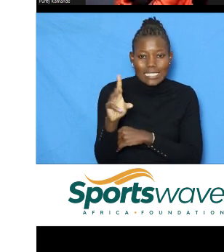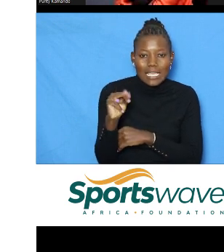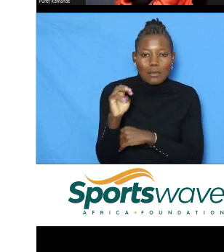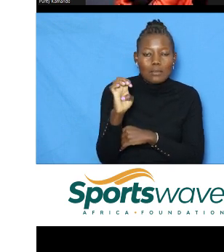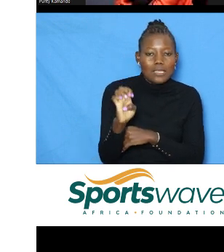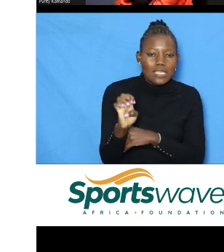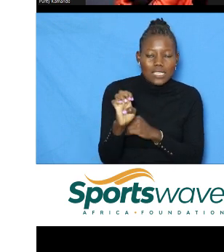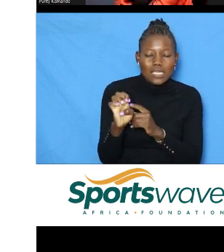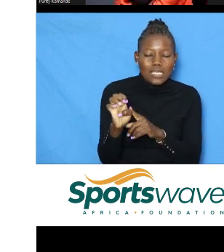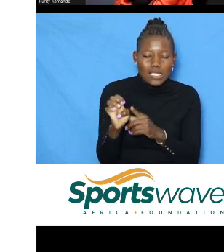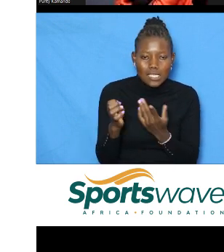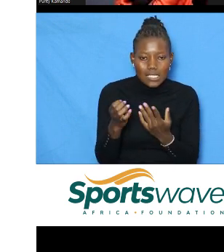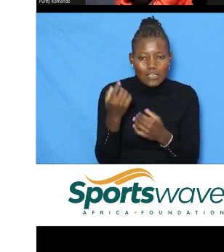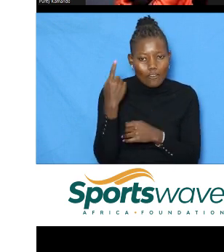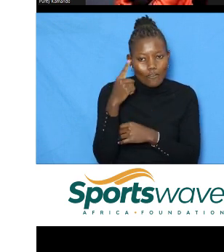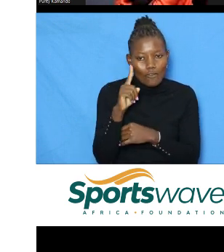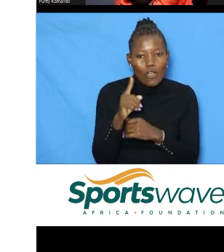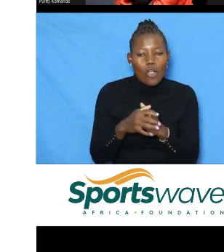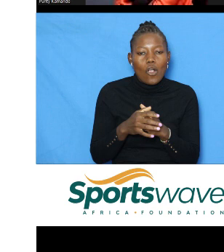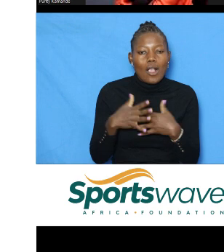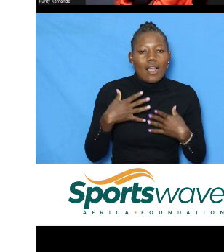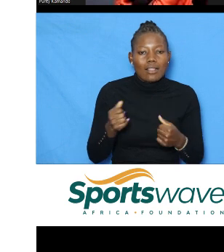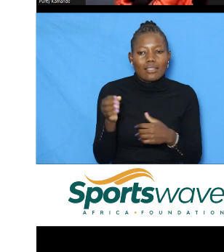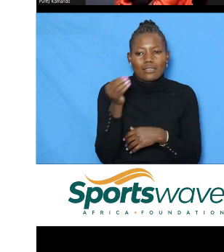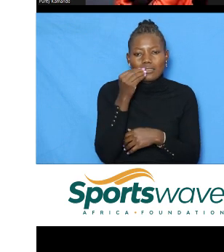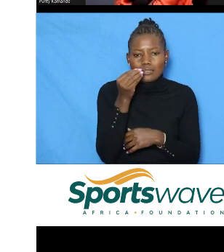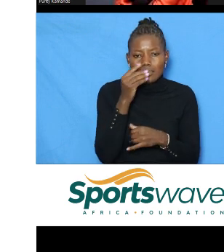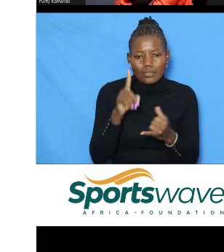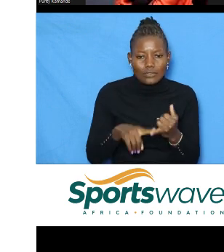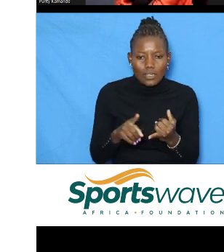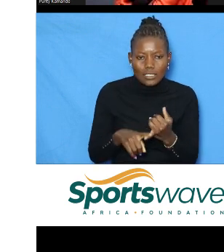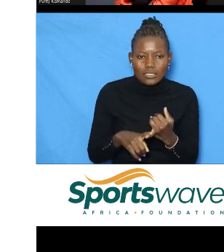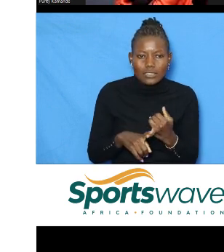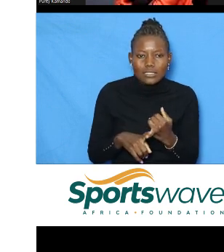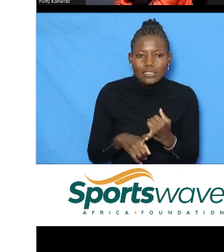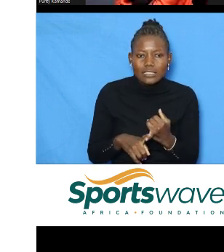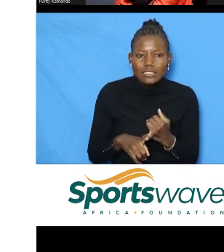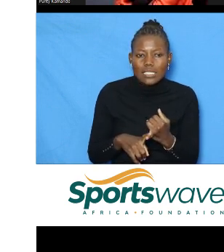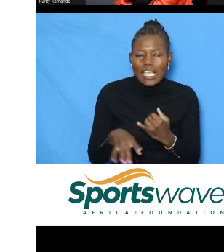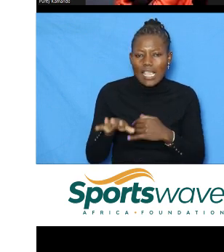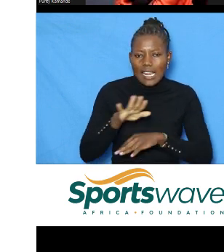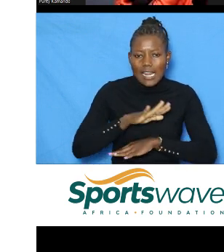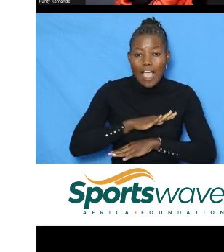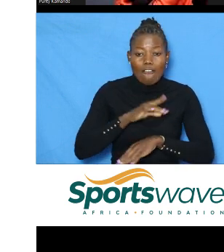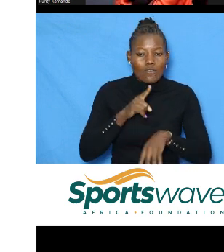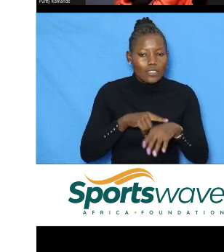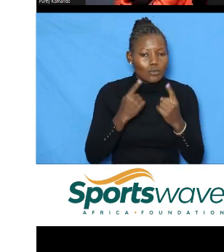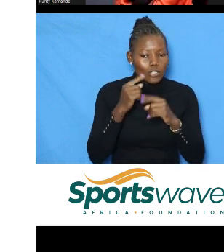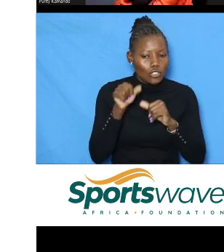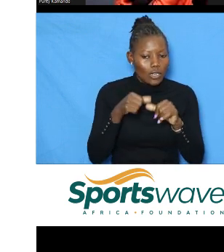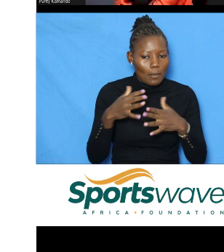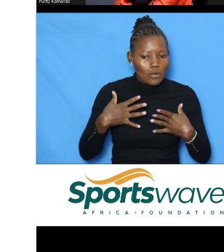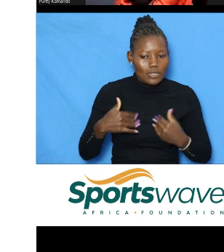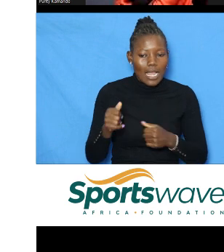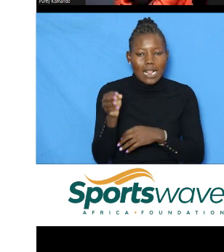V of healthy eating. So the first one is what we refer to as adequate. When we're talking about a healthy